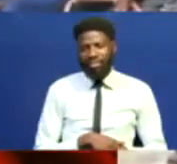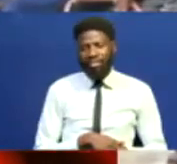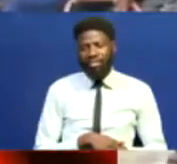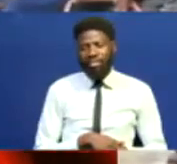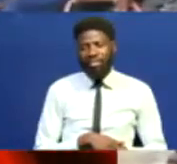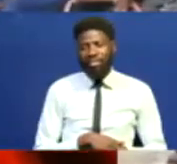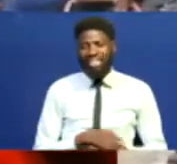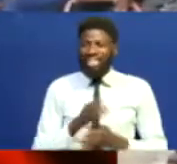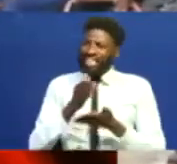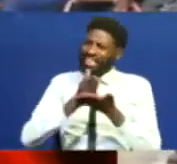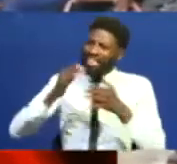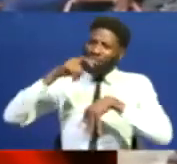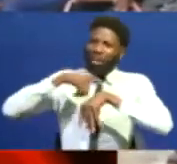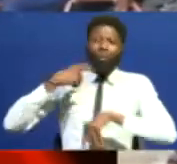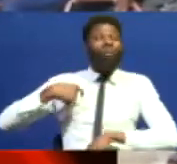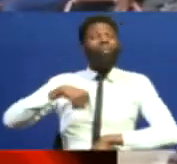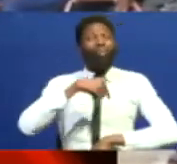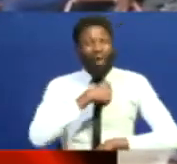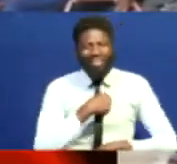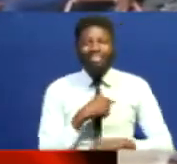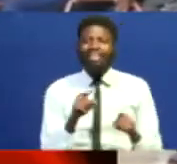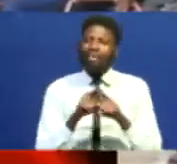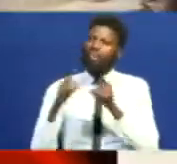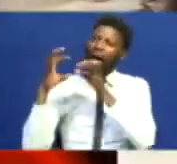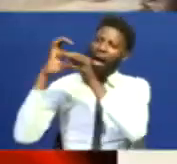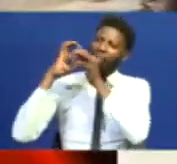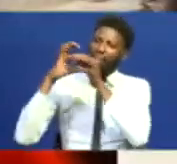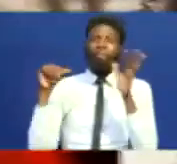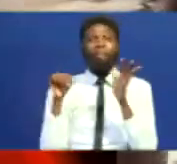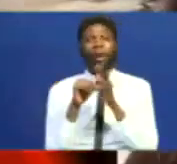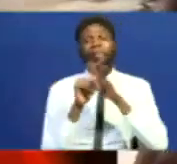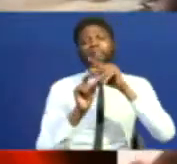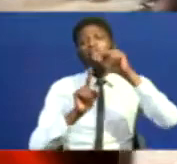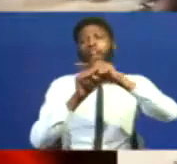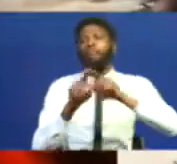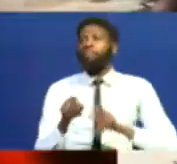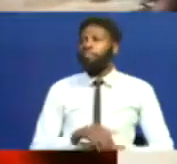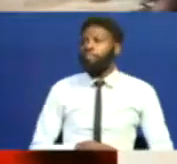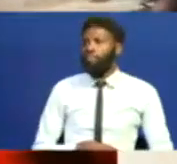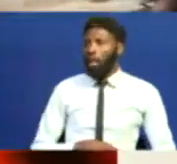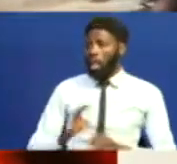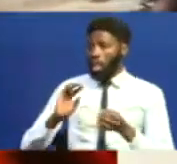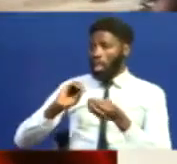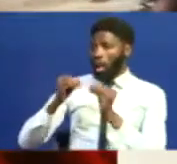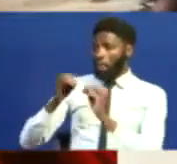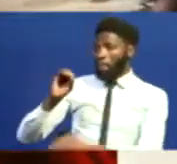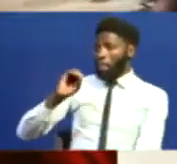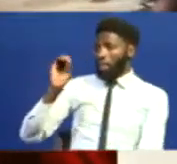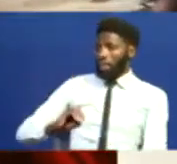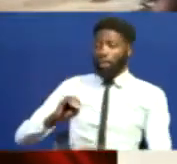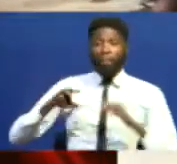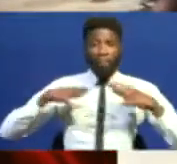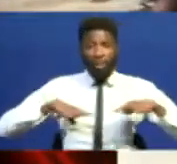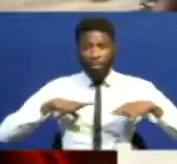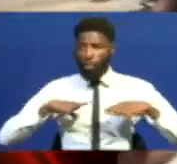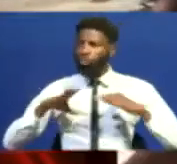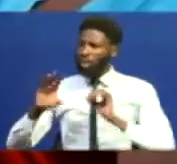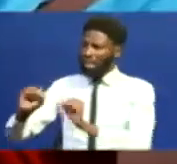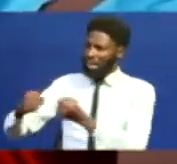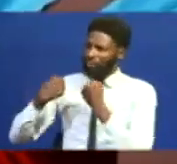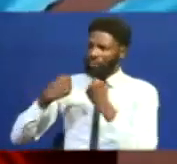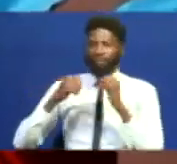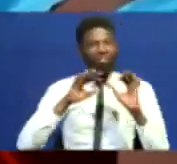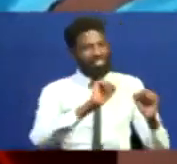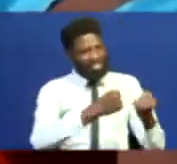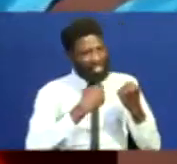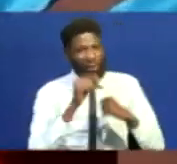and in some cases we also have had cultural issues. The percentage of people who have been rescued and those who have suffered